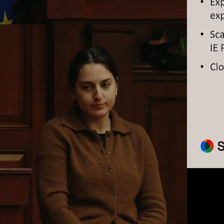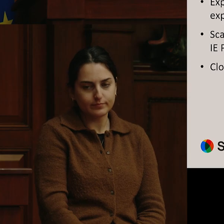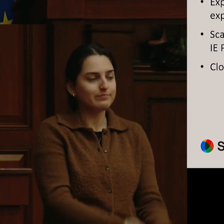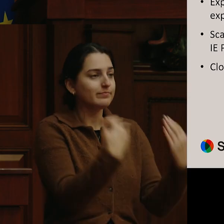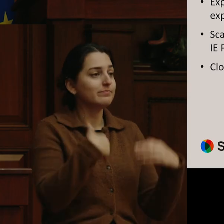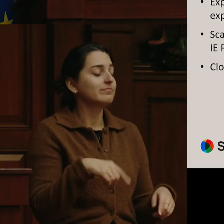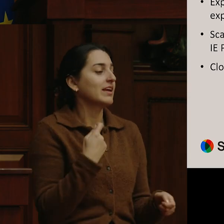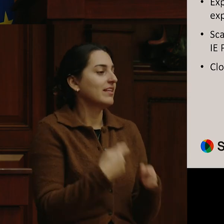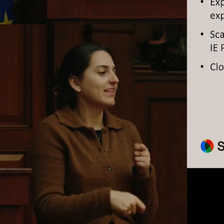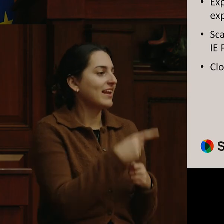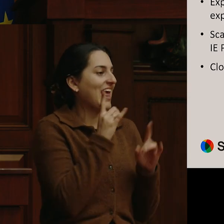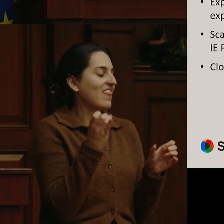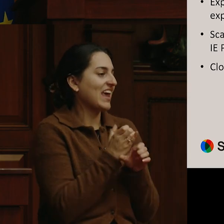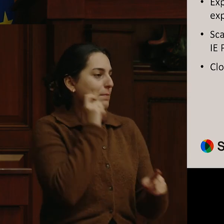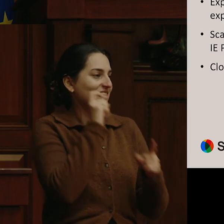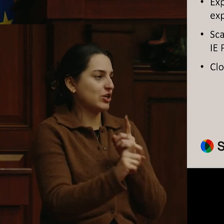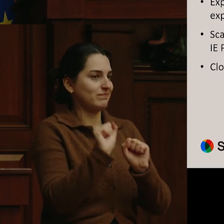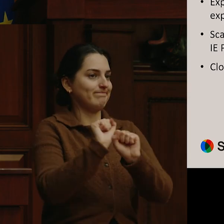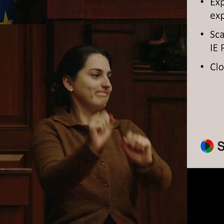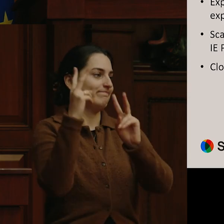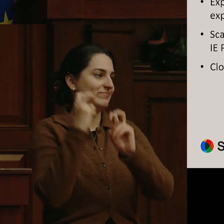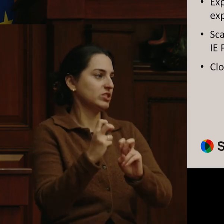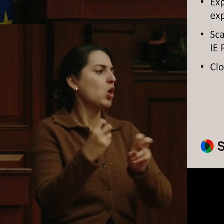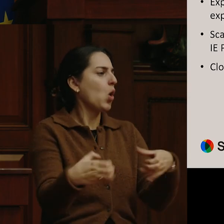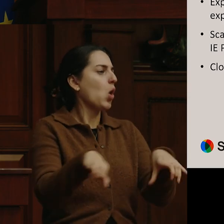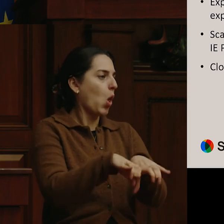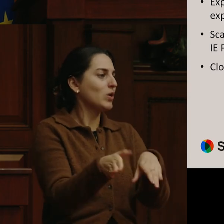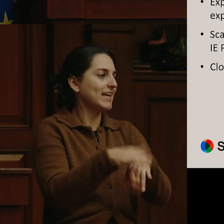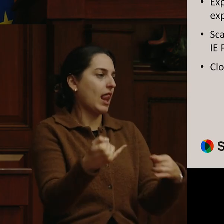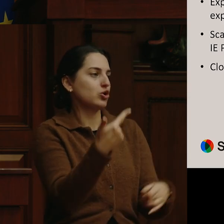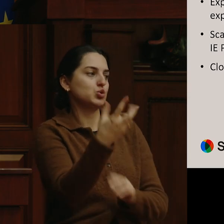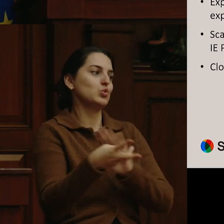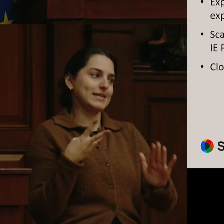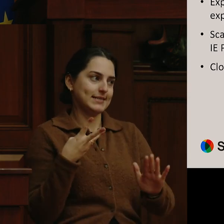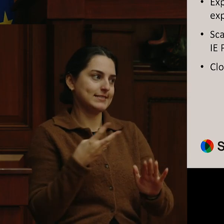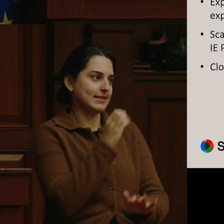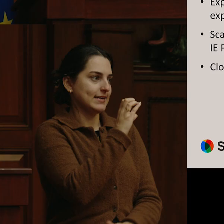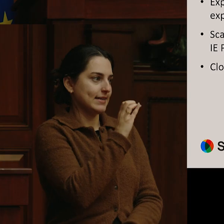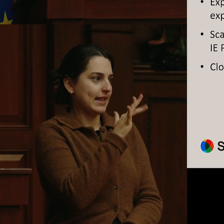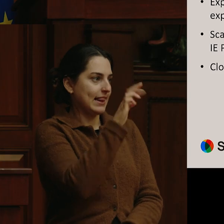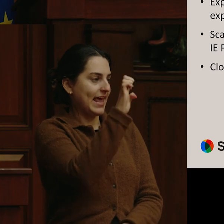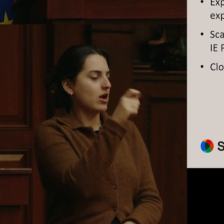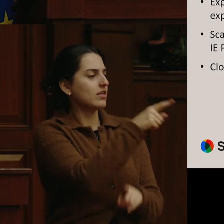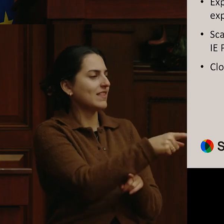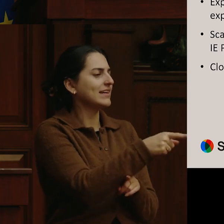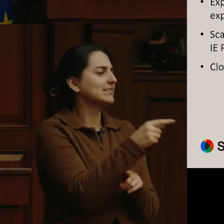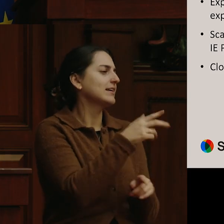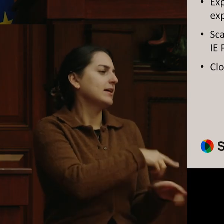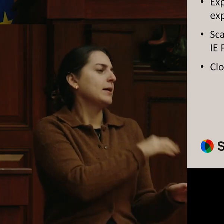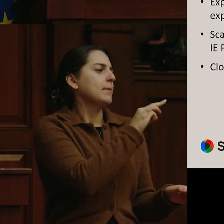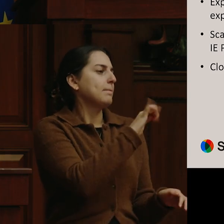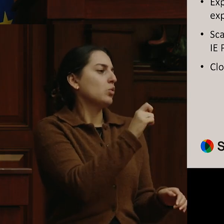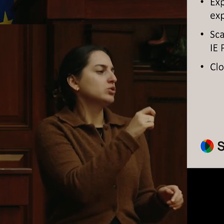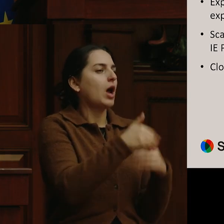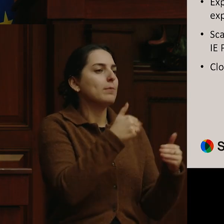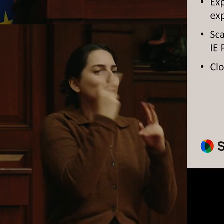And then we have a healthcare professional study that's closing in 2 weeks as well. Claire, our postdoctoral researcher at the back of the